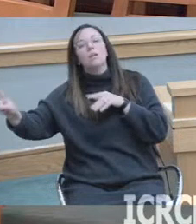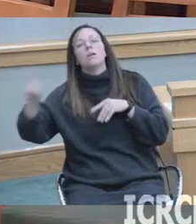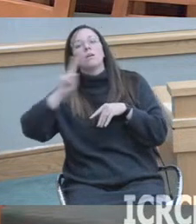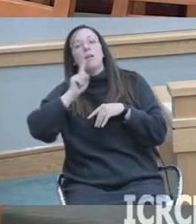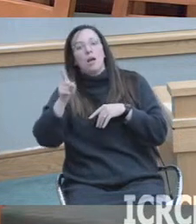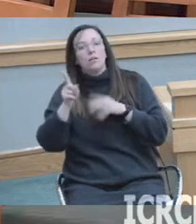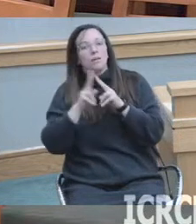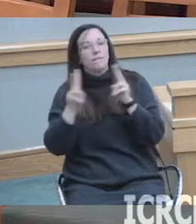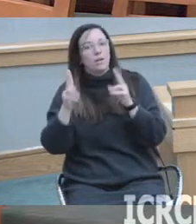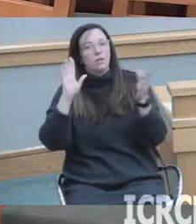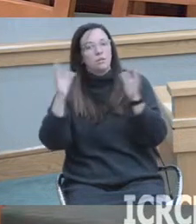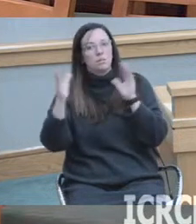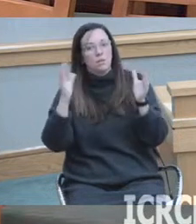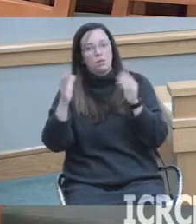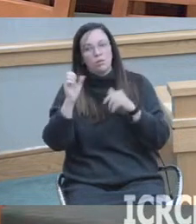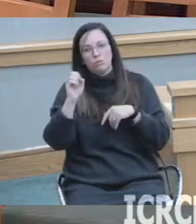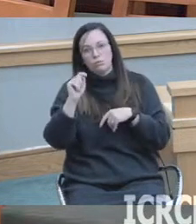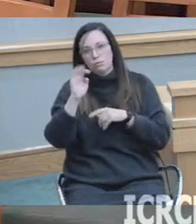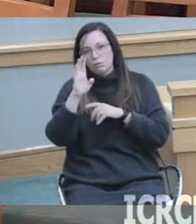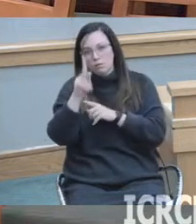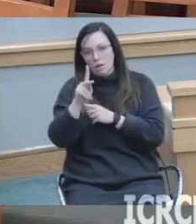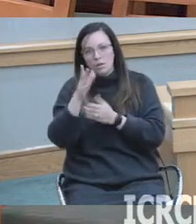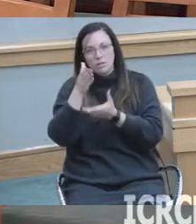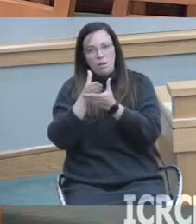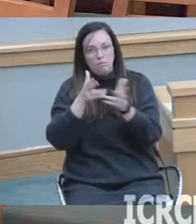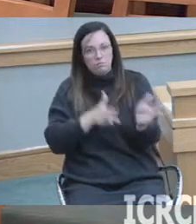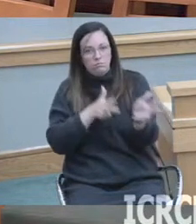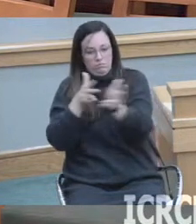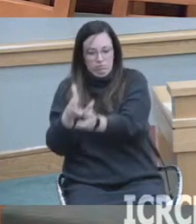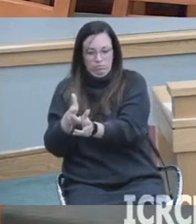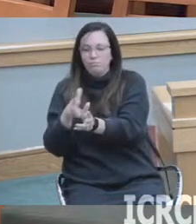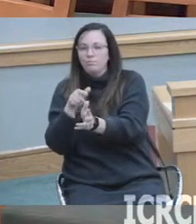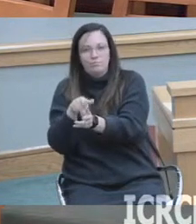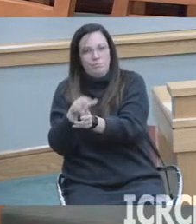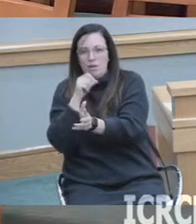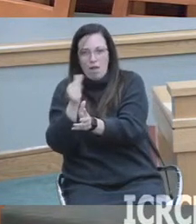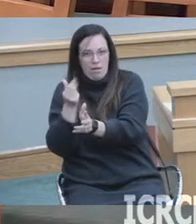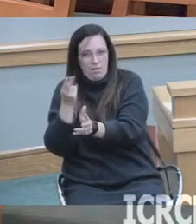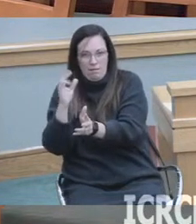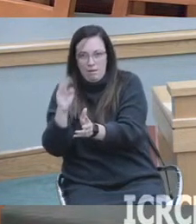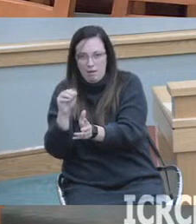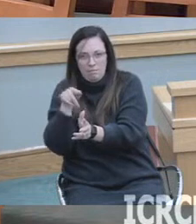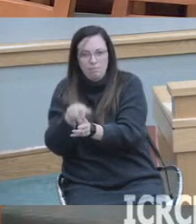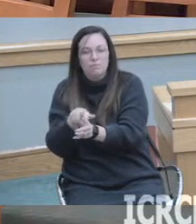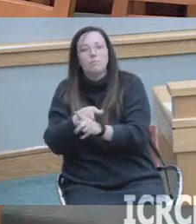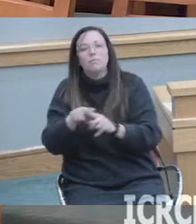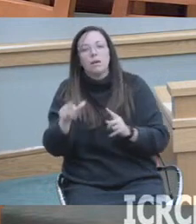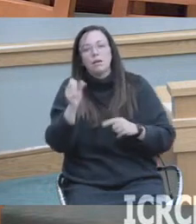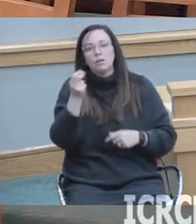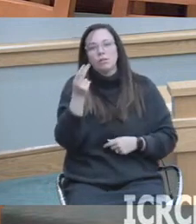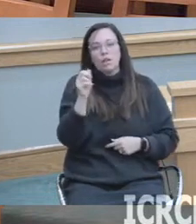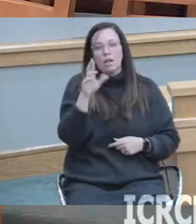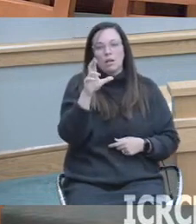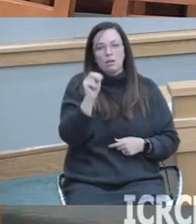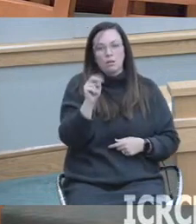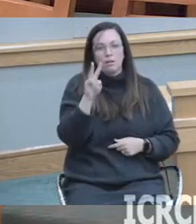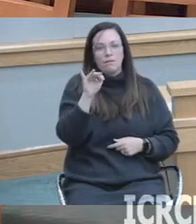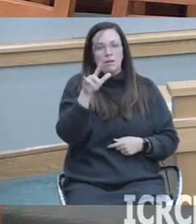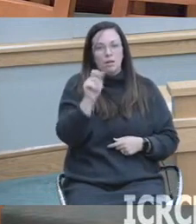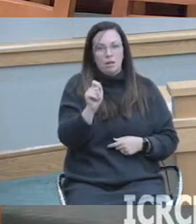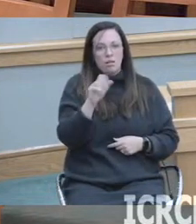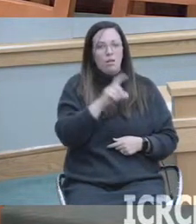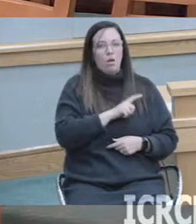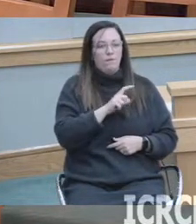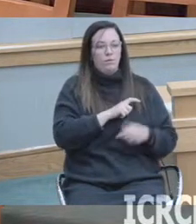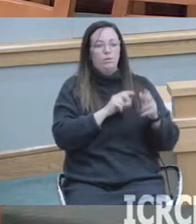very similar truck that was stopped by Evendale officers that turned out not to be the suspect, but a Sharonville officer was northbound on Reading